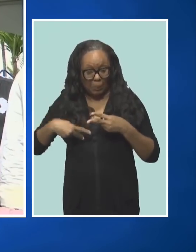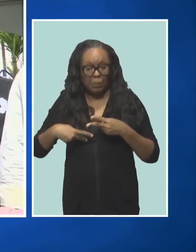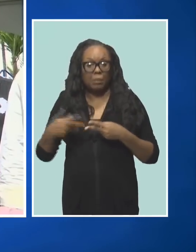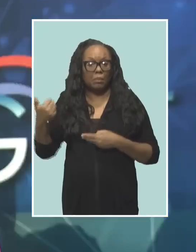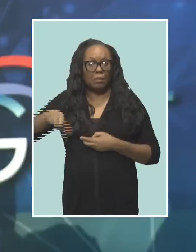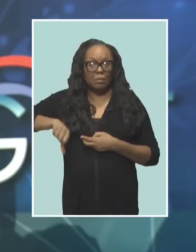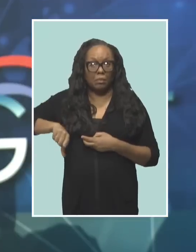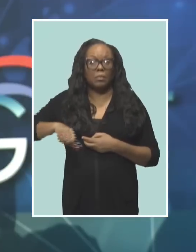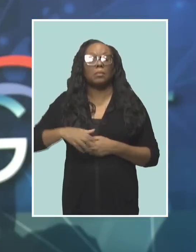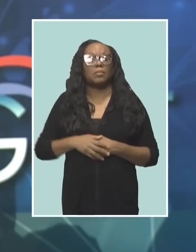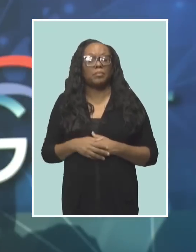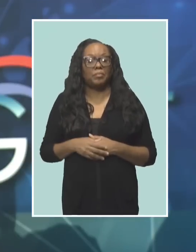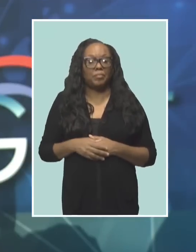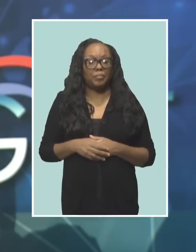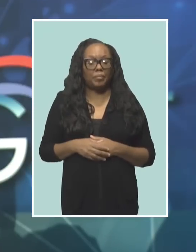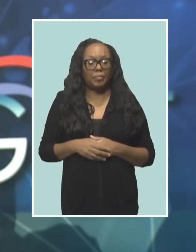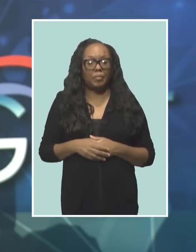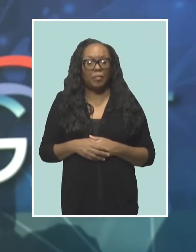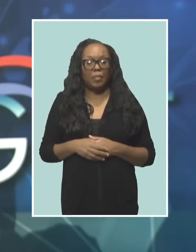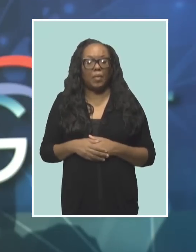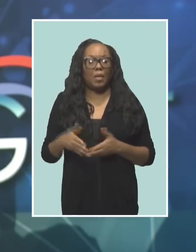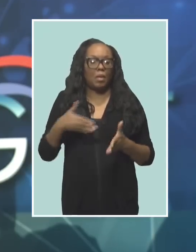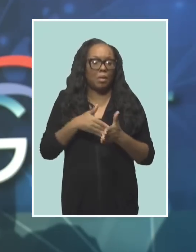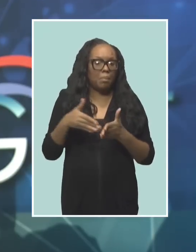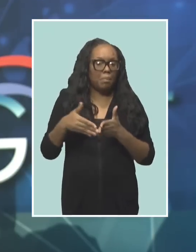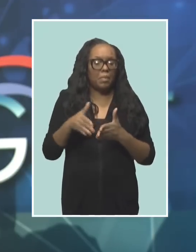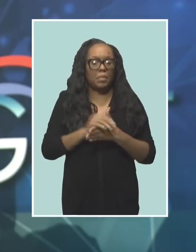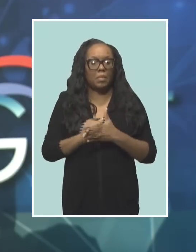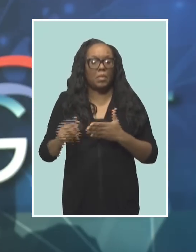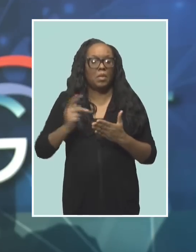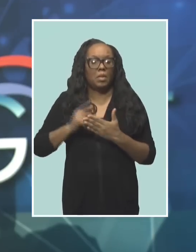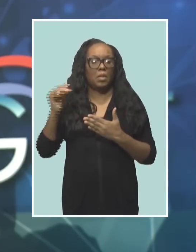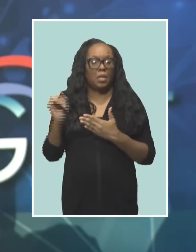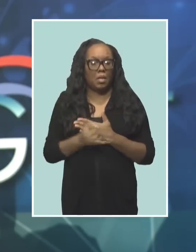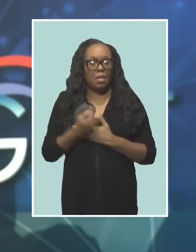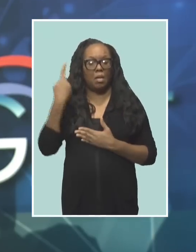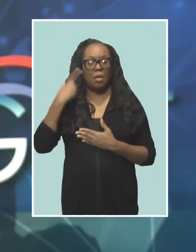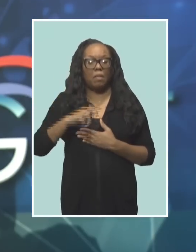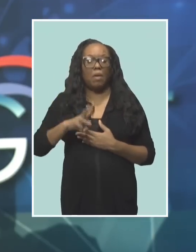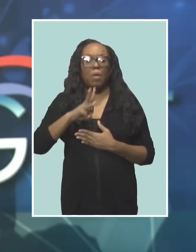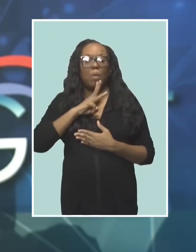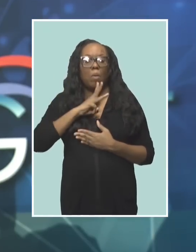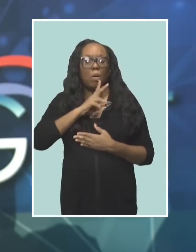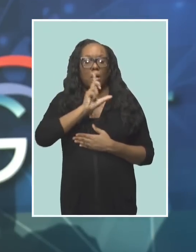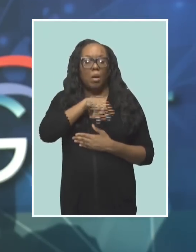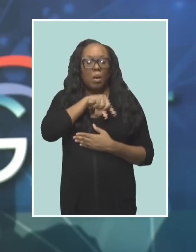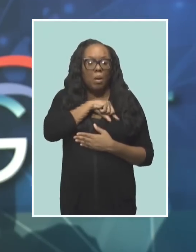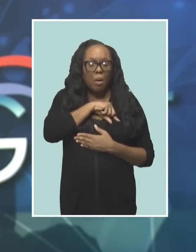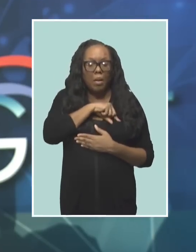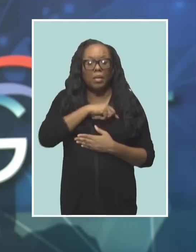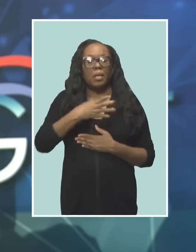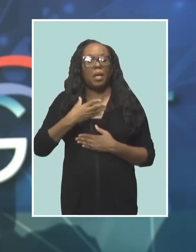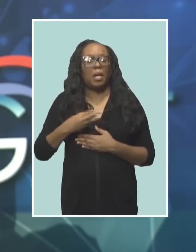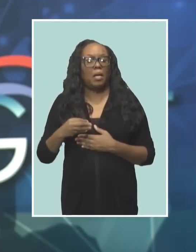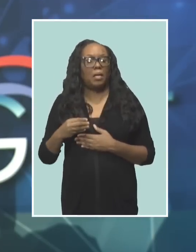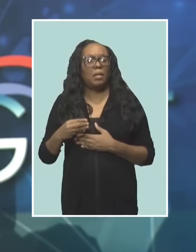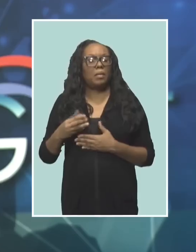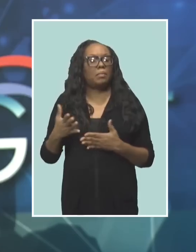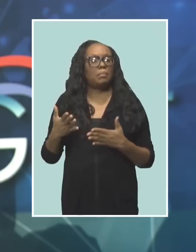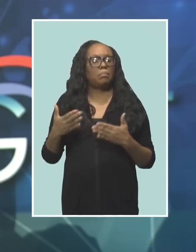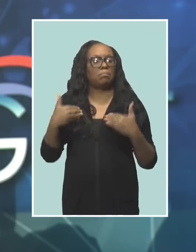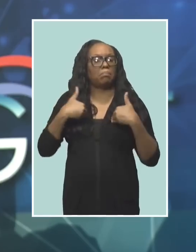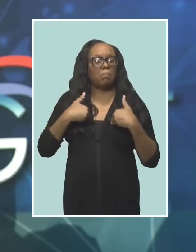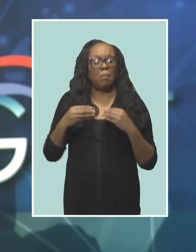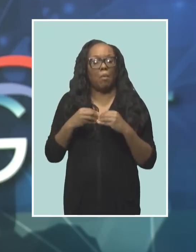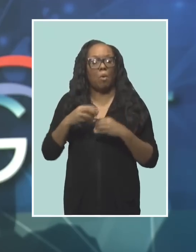speaking. A multi-million-dollar project aimed at addressing water quality and scarcity issues, particularly